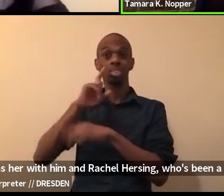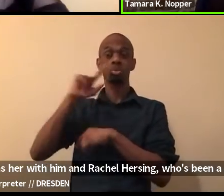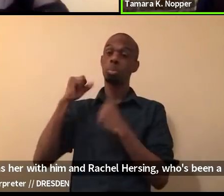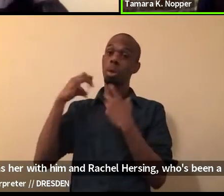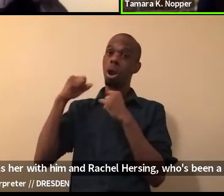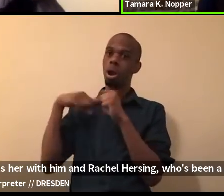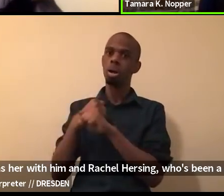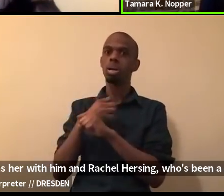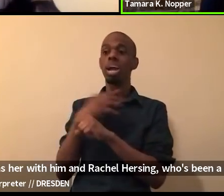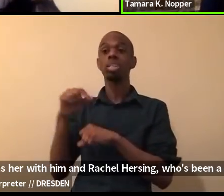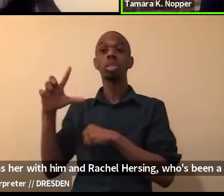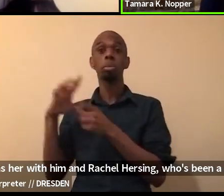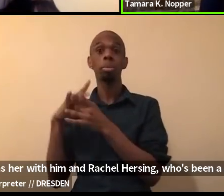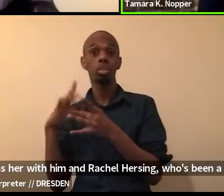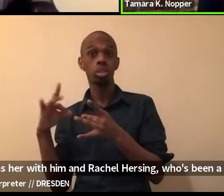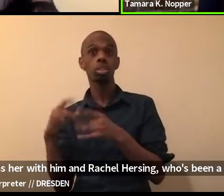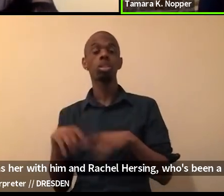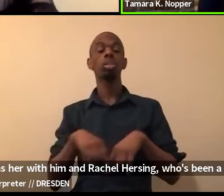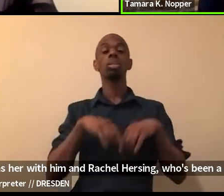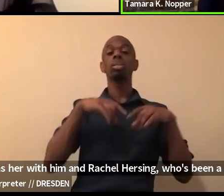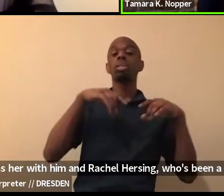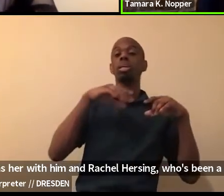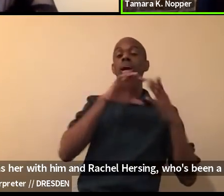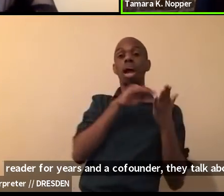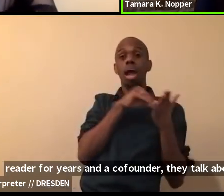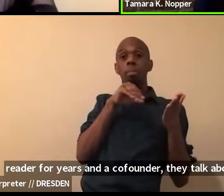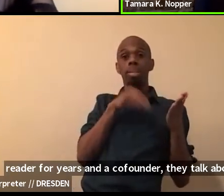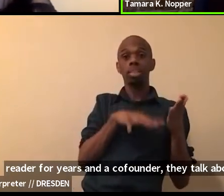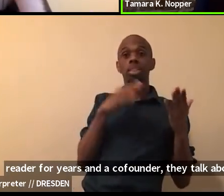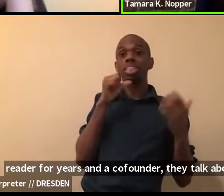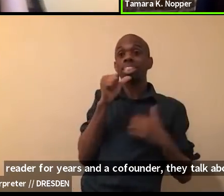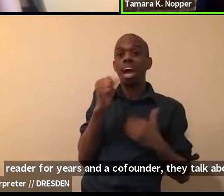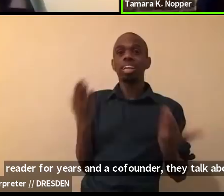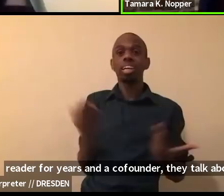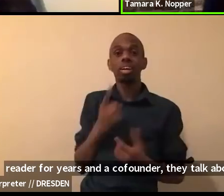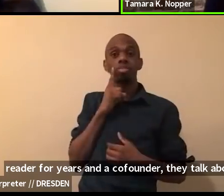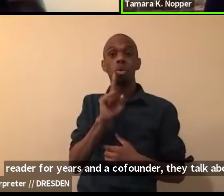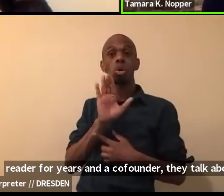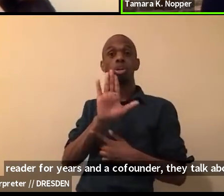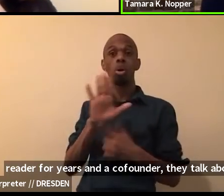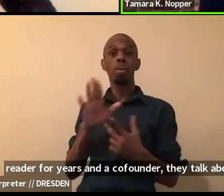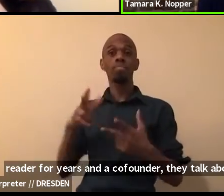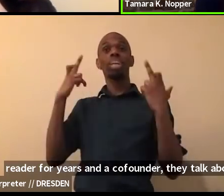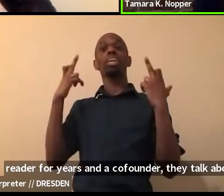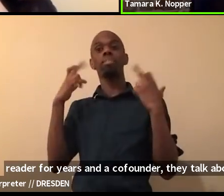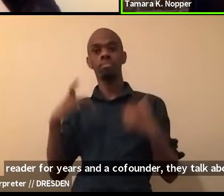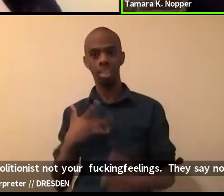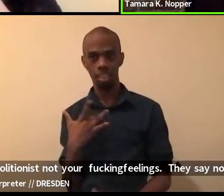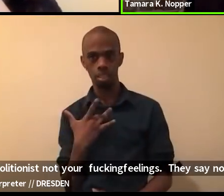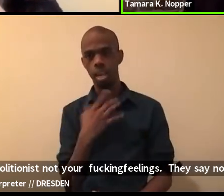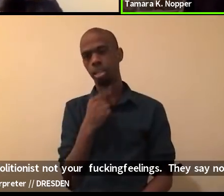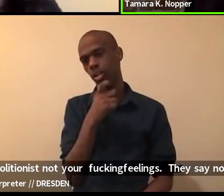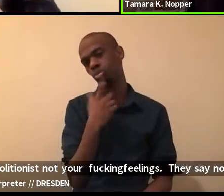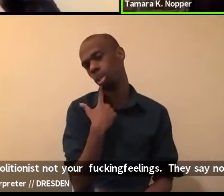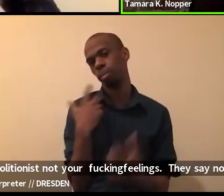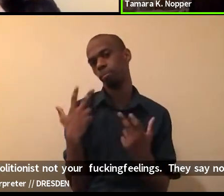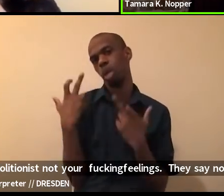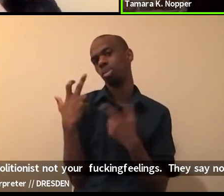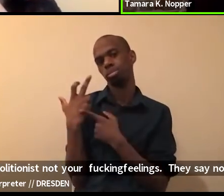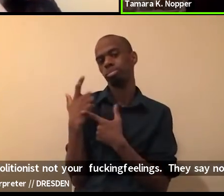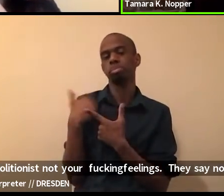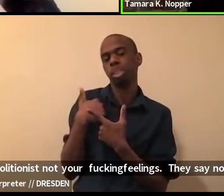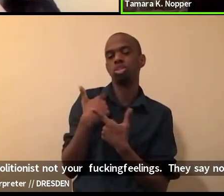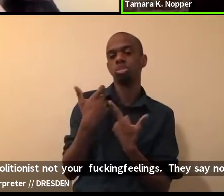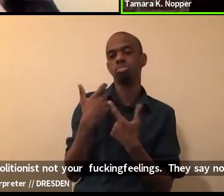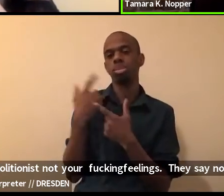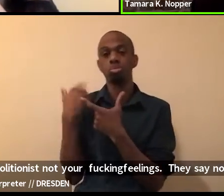abolition is not your fucking feelings. I mean, they're explicit and they say not your fucking feelings, right? I'm quoting them, okay, right? Okay, I'm quoting them, all